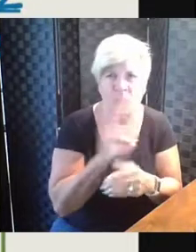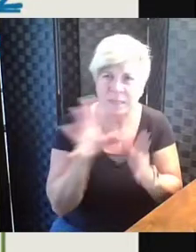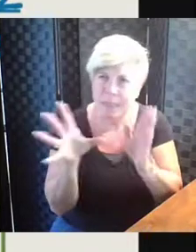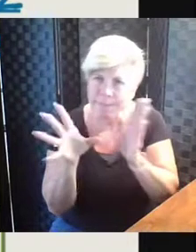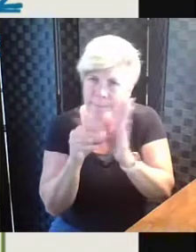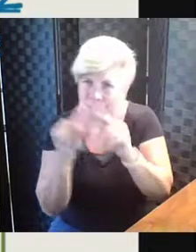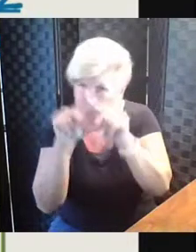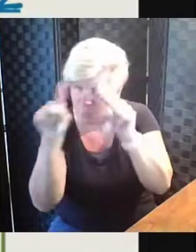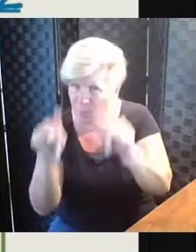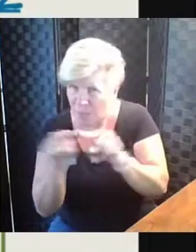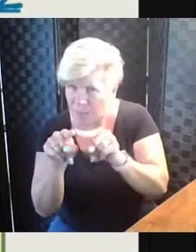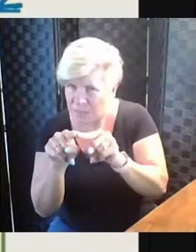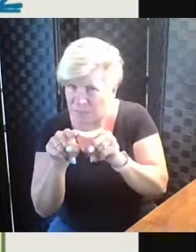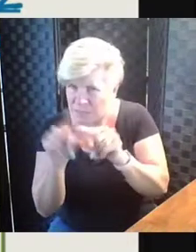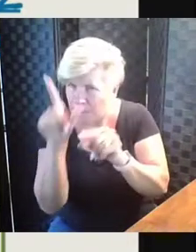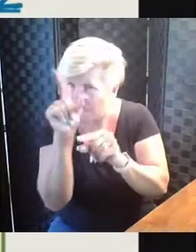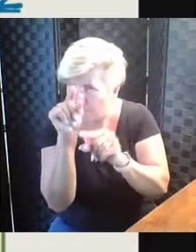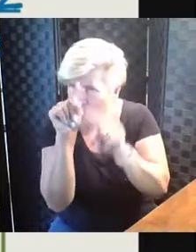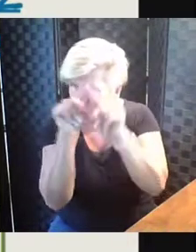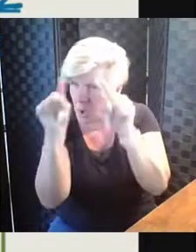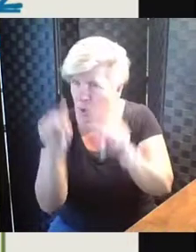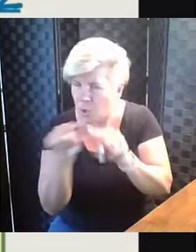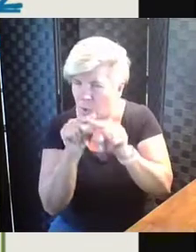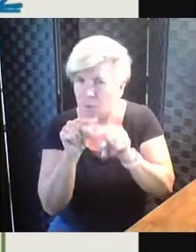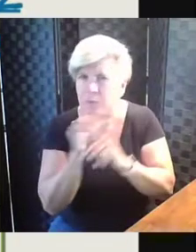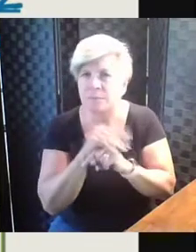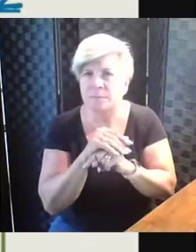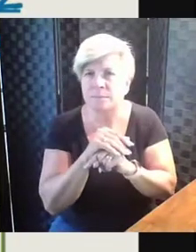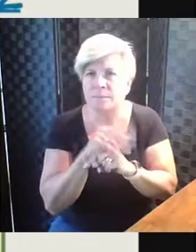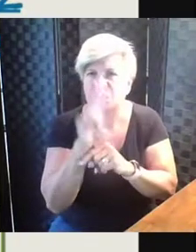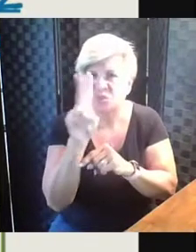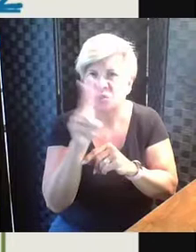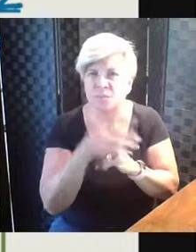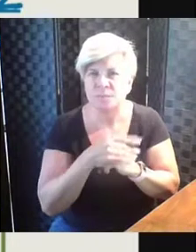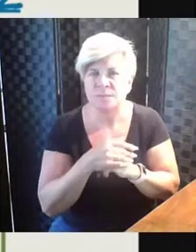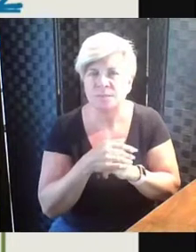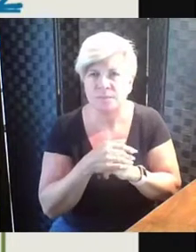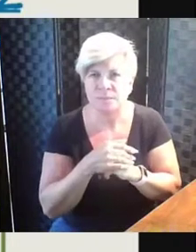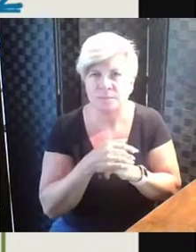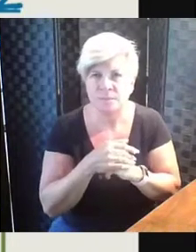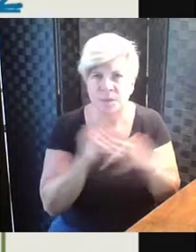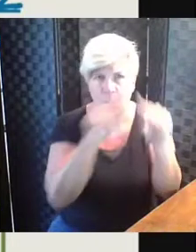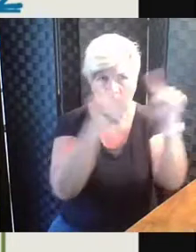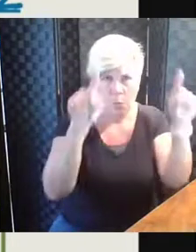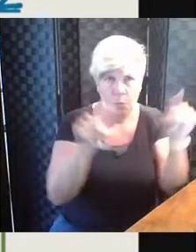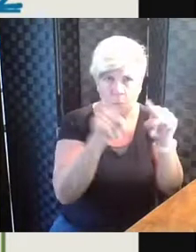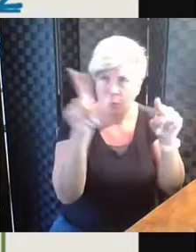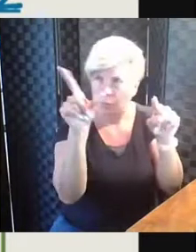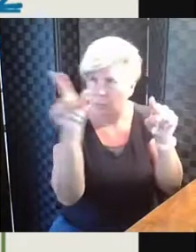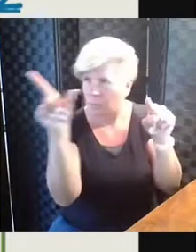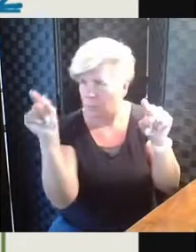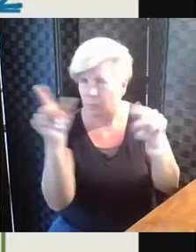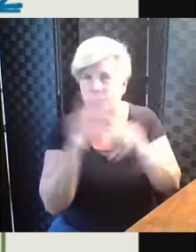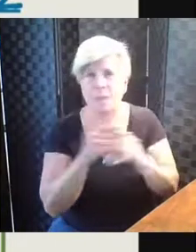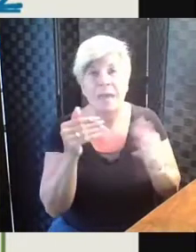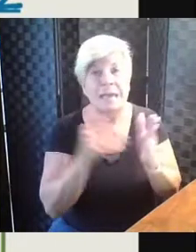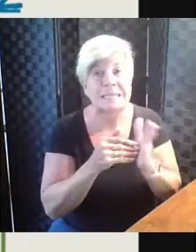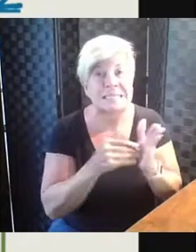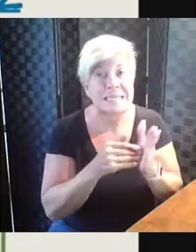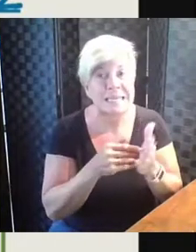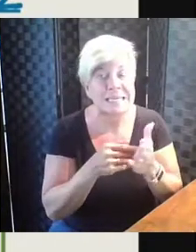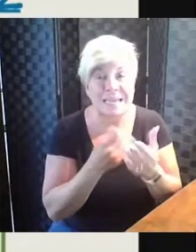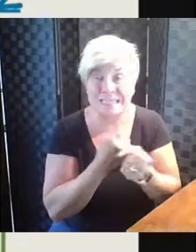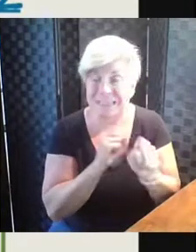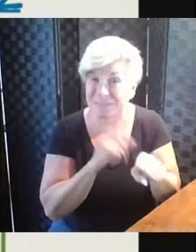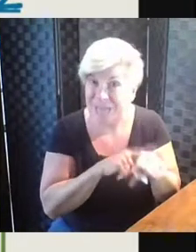going to make the rectangle shorter than the rest of them and put a number 2 on the inside of it. Again, I saved